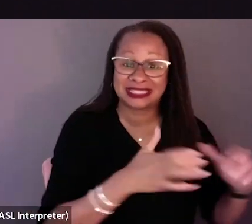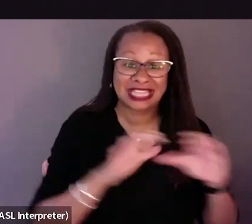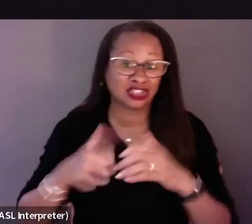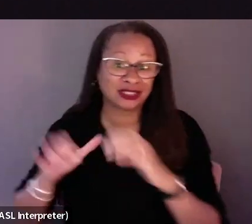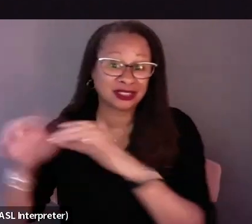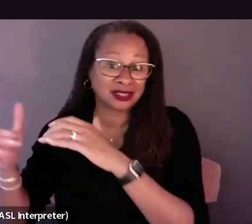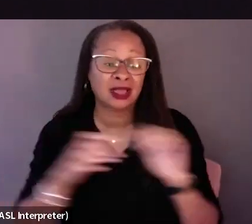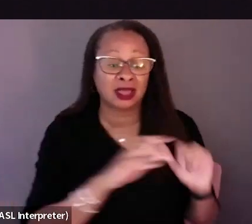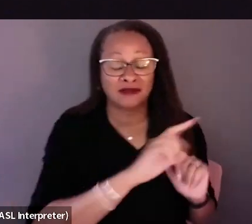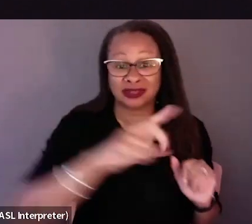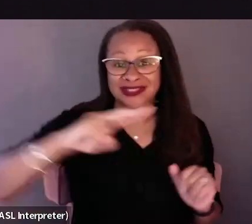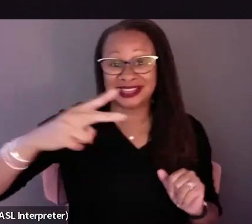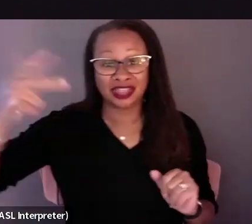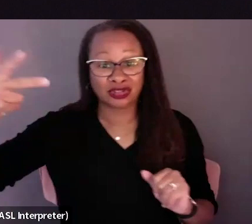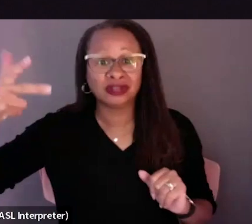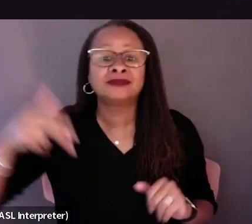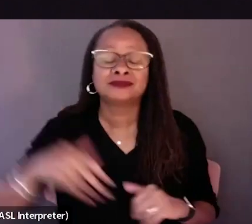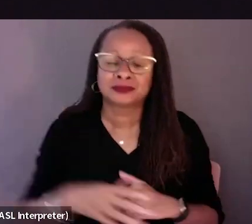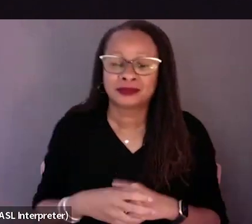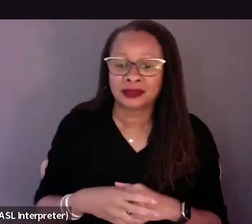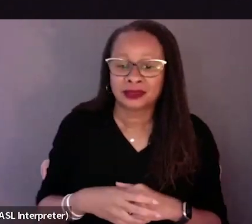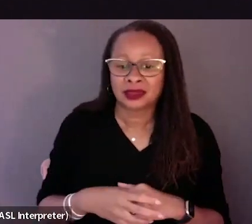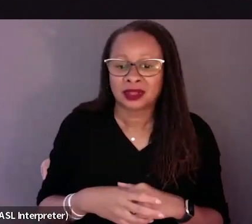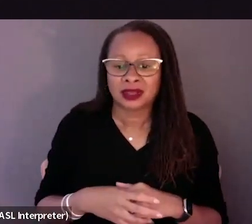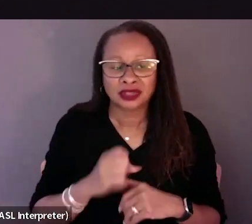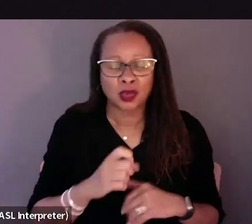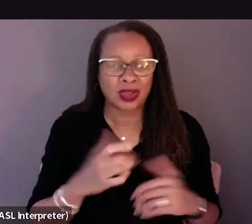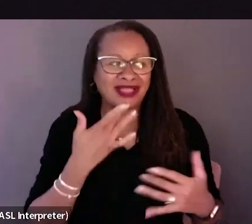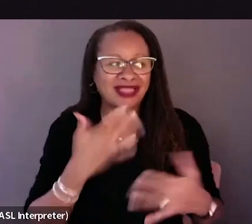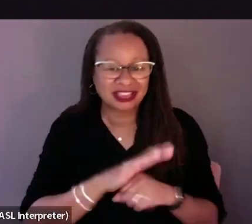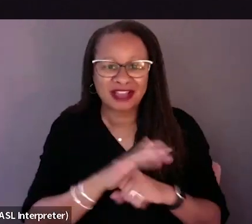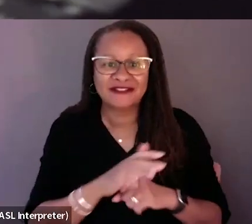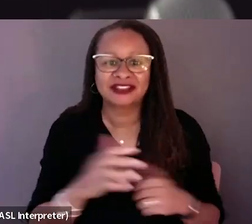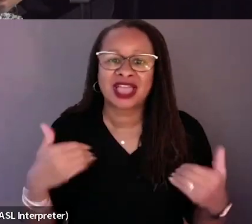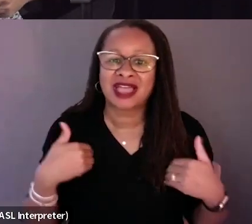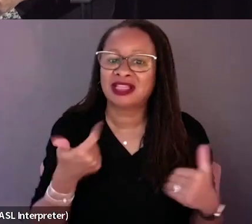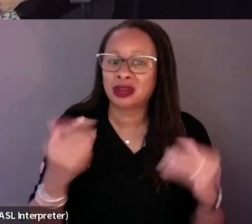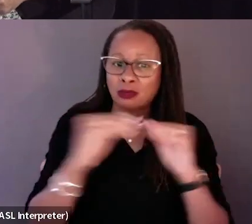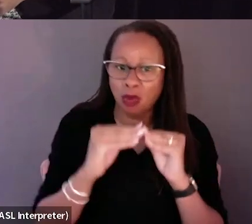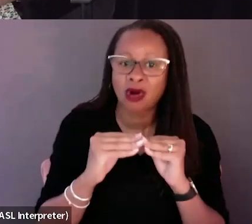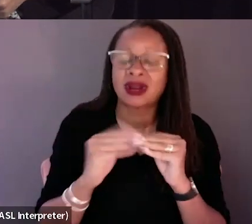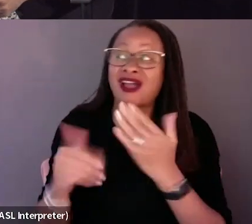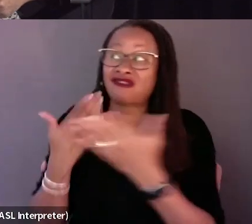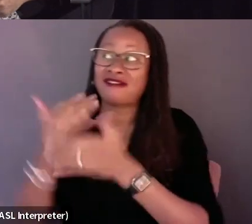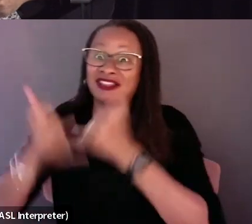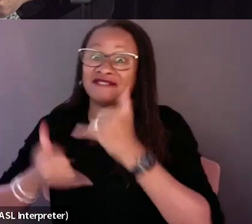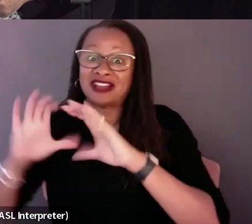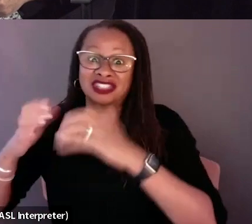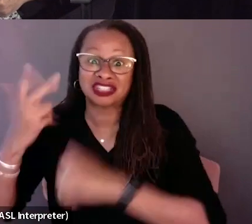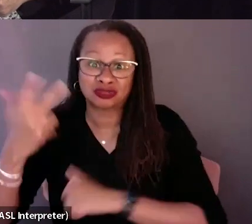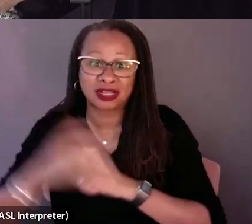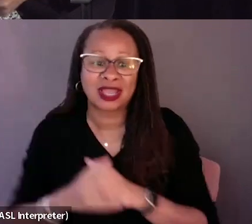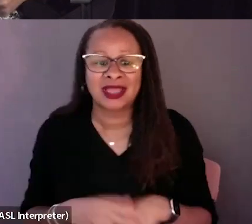but we've been lucky enough for having intuition to have a little bit more of them. And so you're talking about